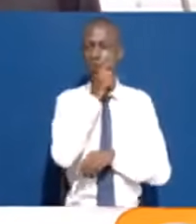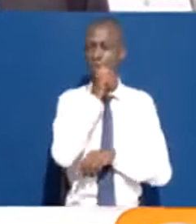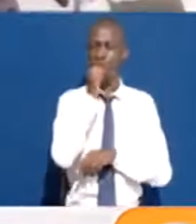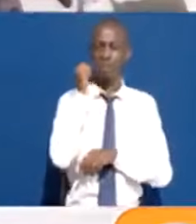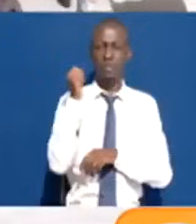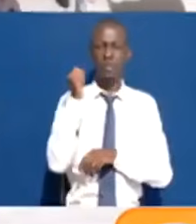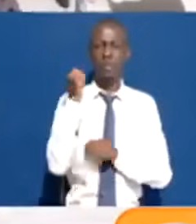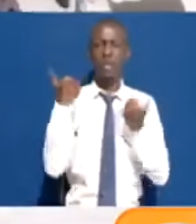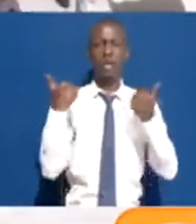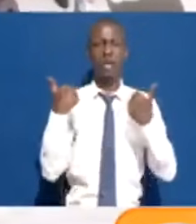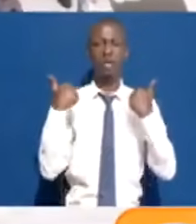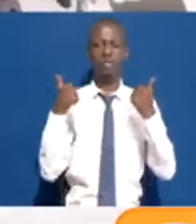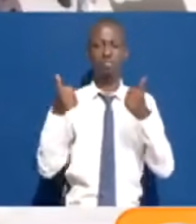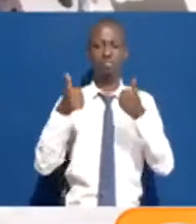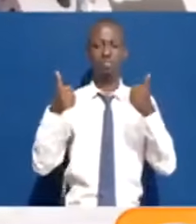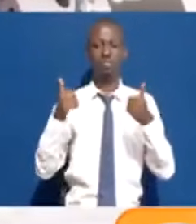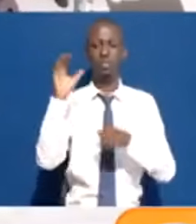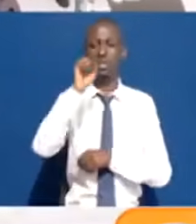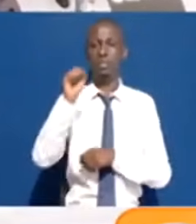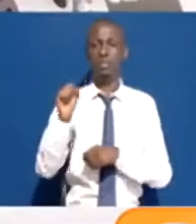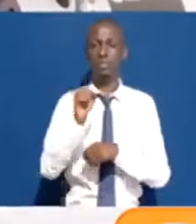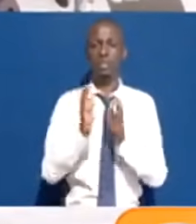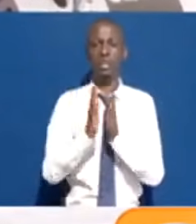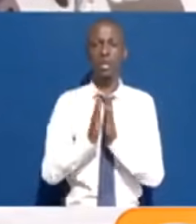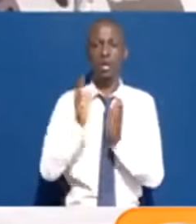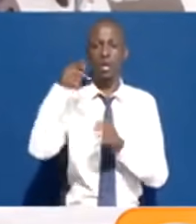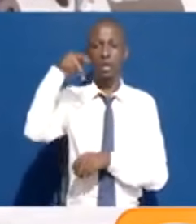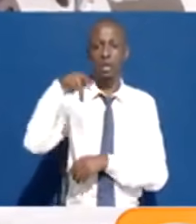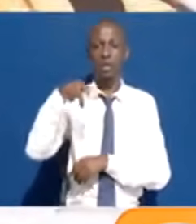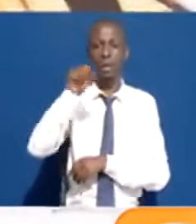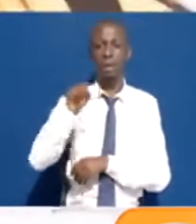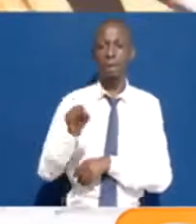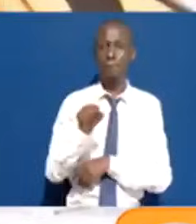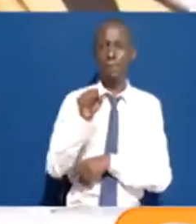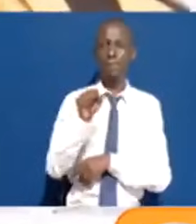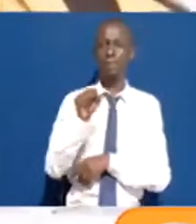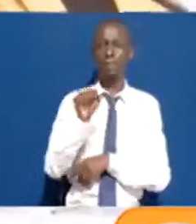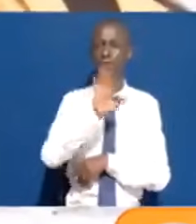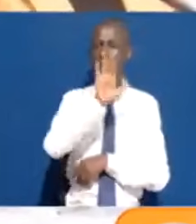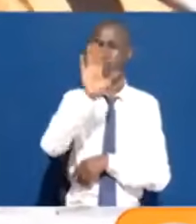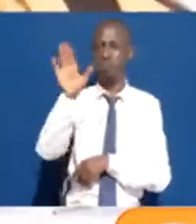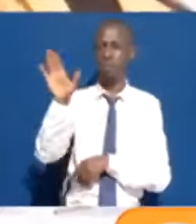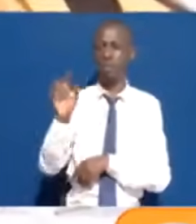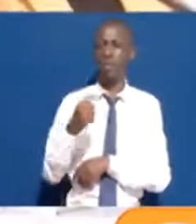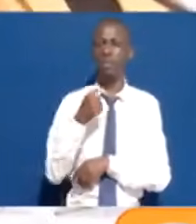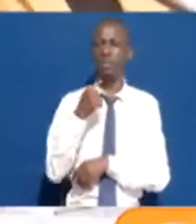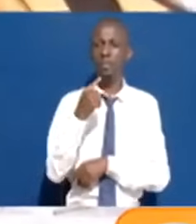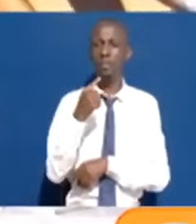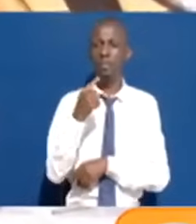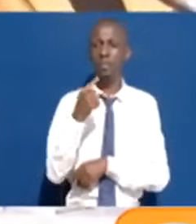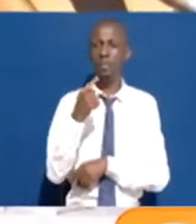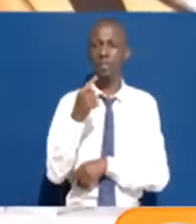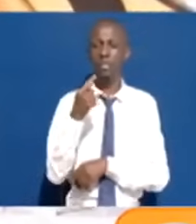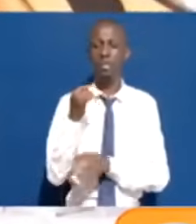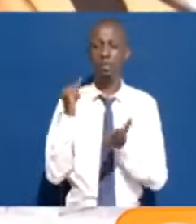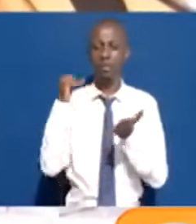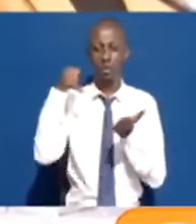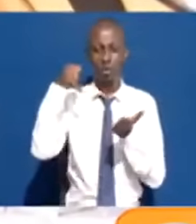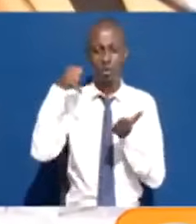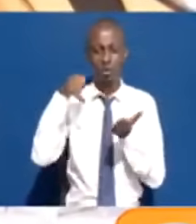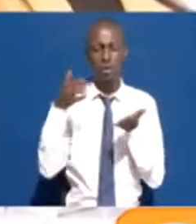deep-seated fallout between cabinet secretaries and their principal secretaries, which according to sources featured prominently during the